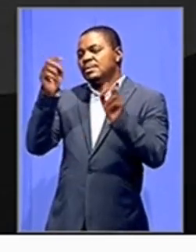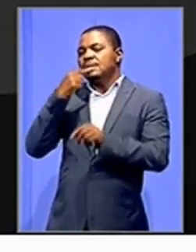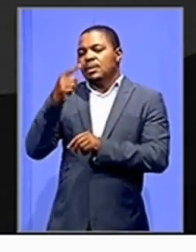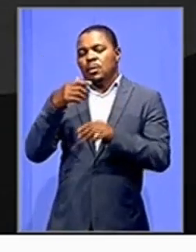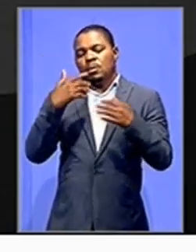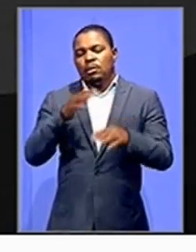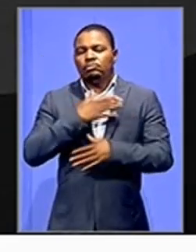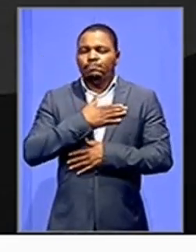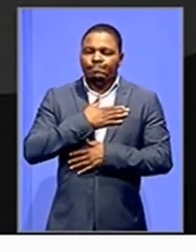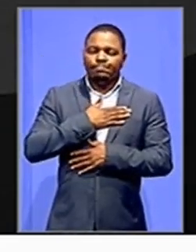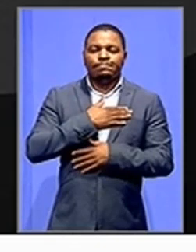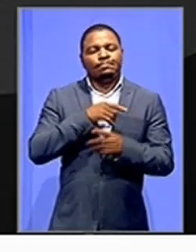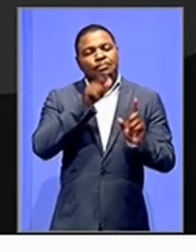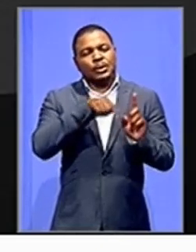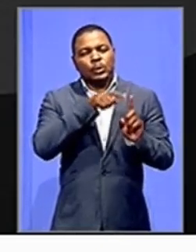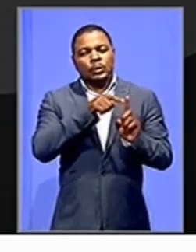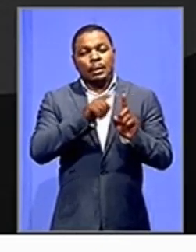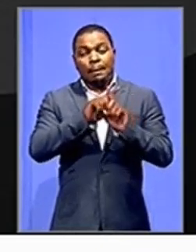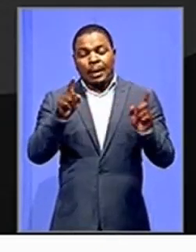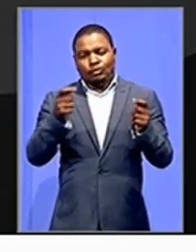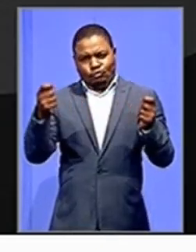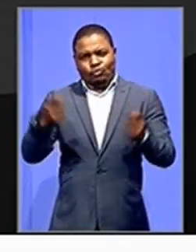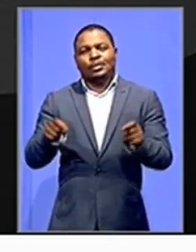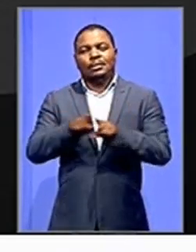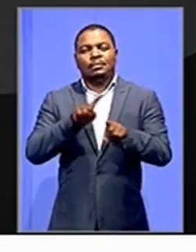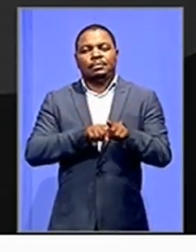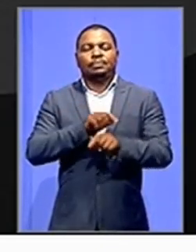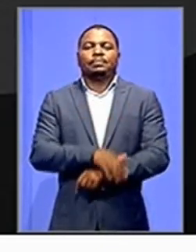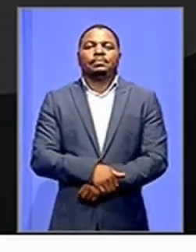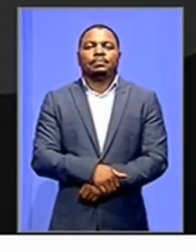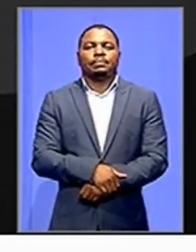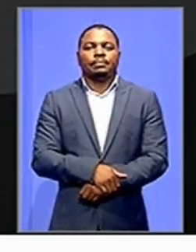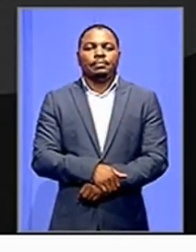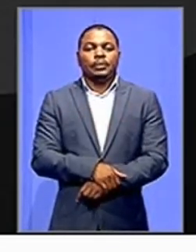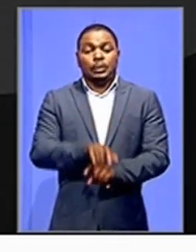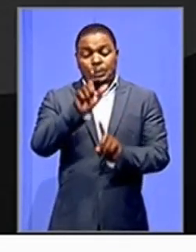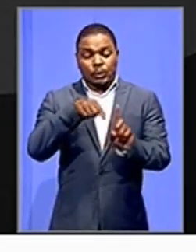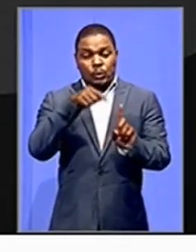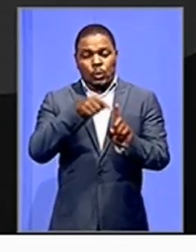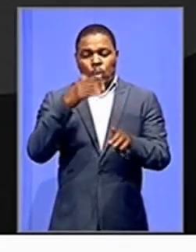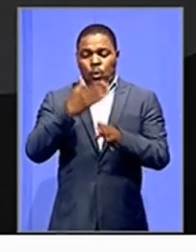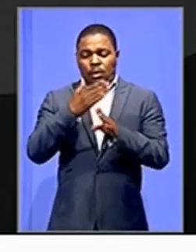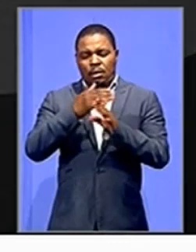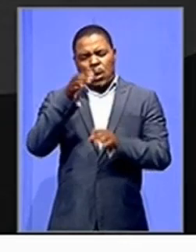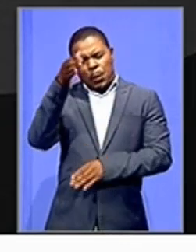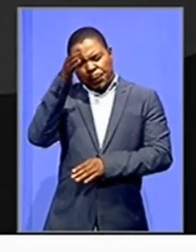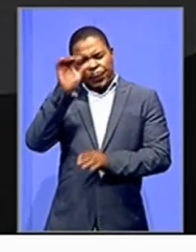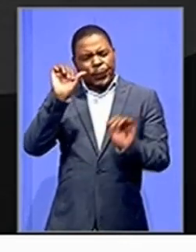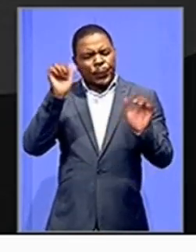very humble but very strict. E le motho yo a tseba mosebetsi wa